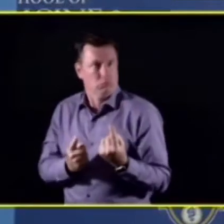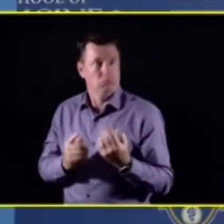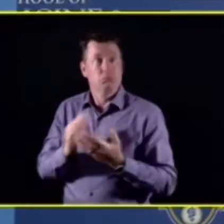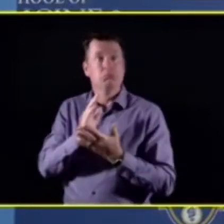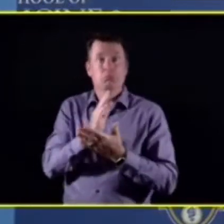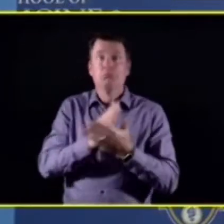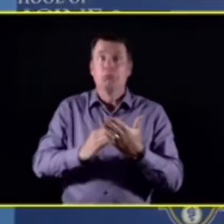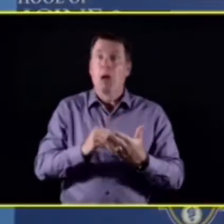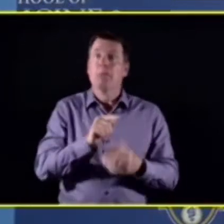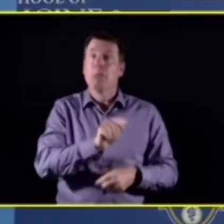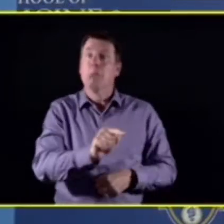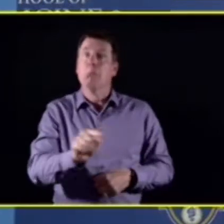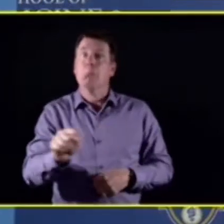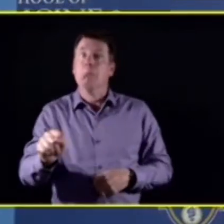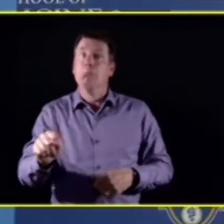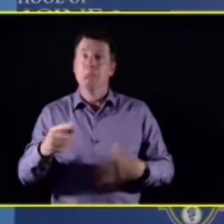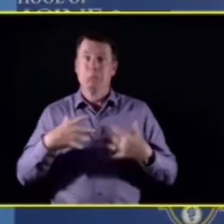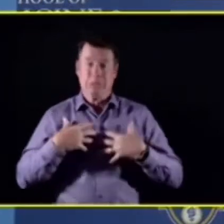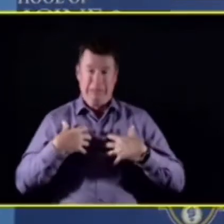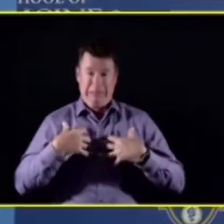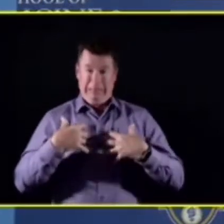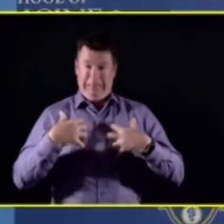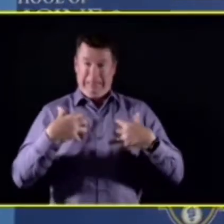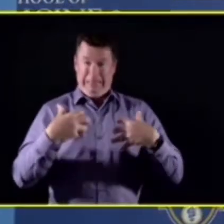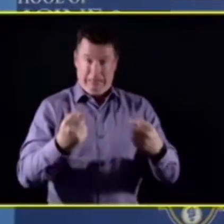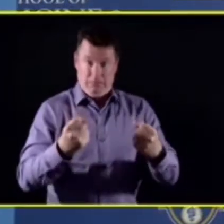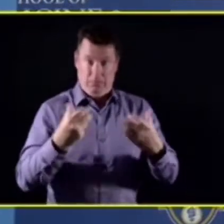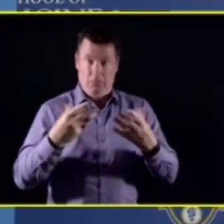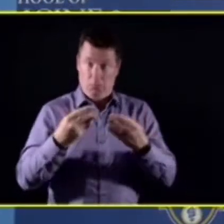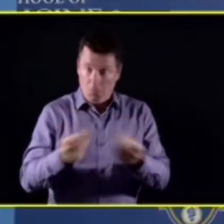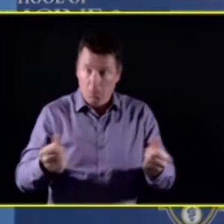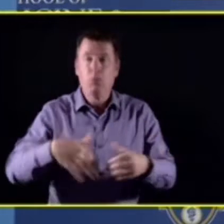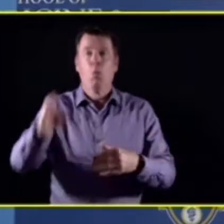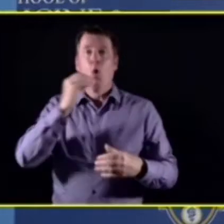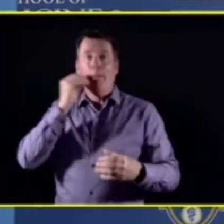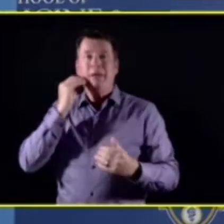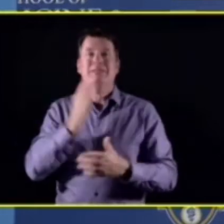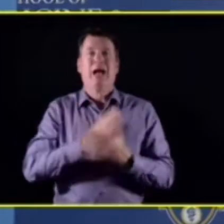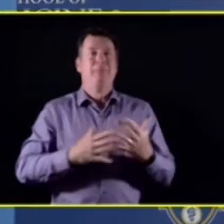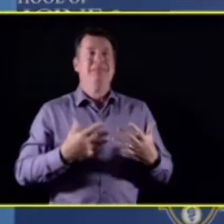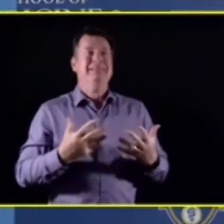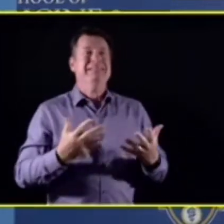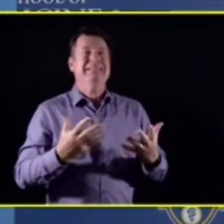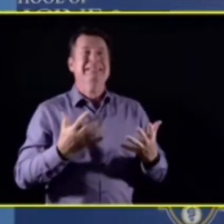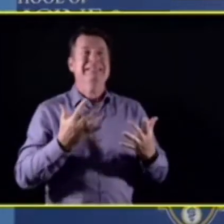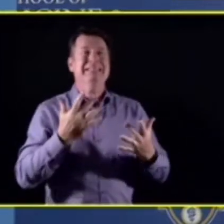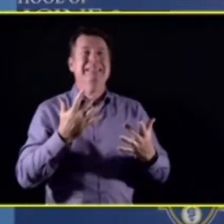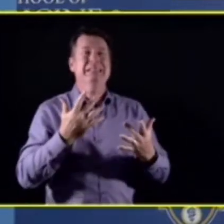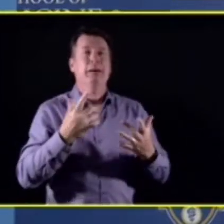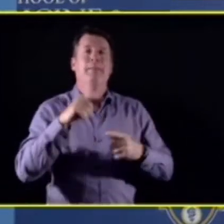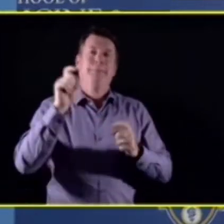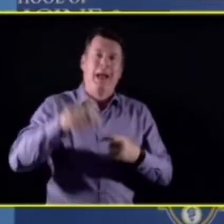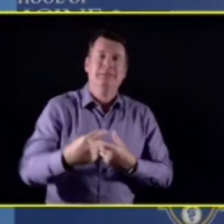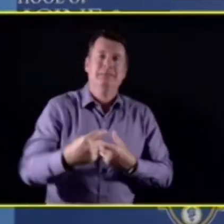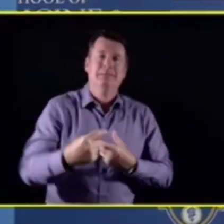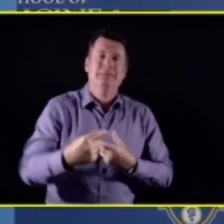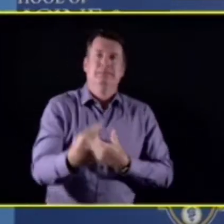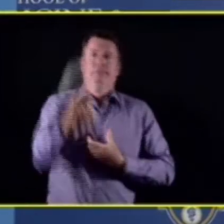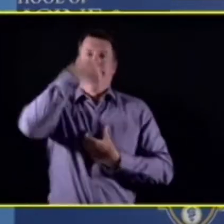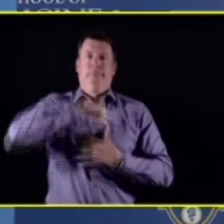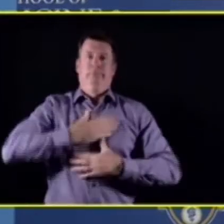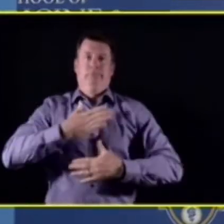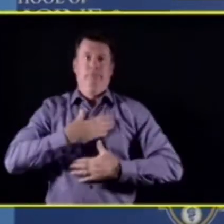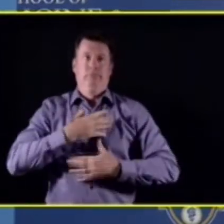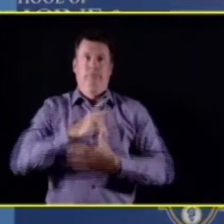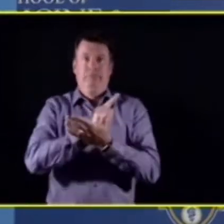support, including mechanical ventilation. These patients typically require weeks of care in the intensive care